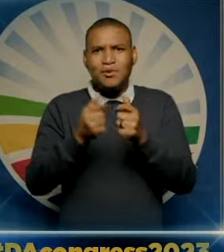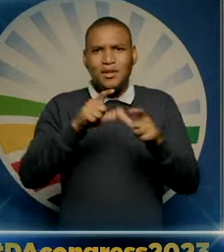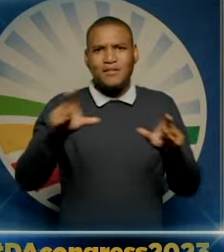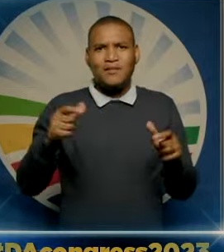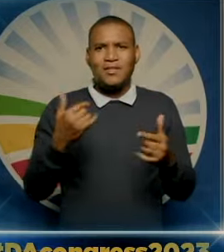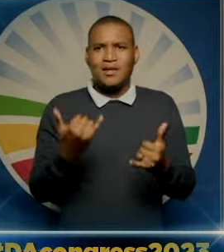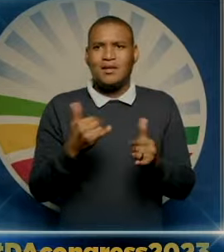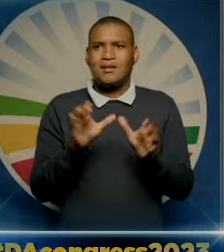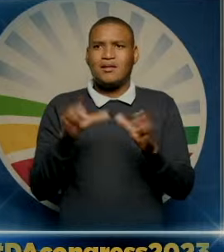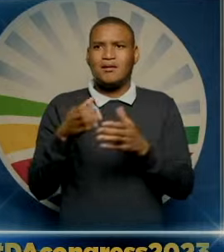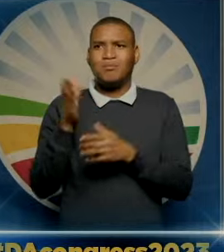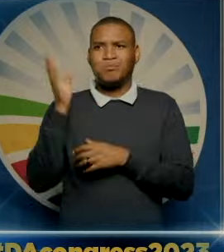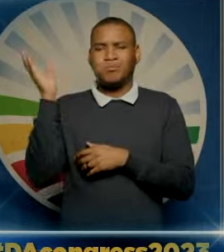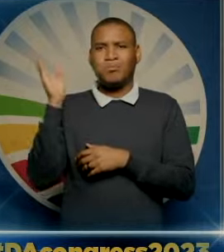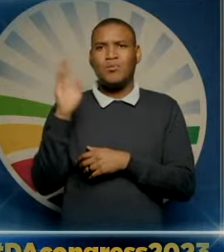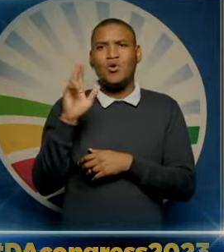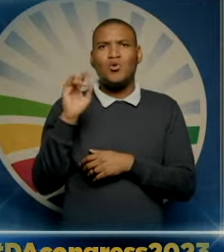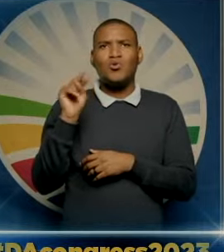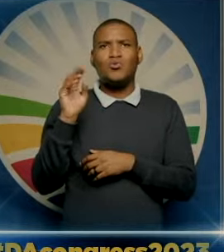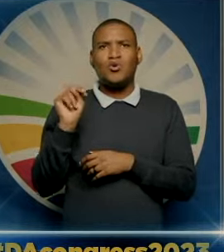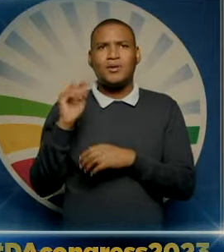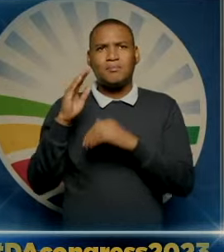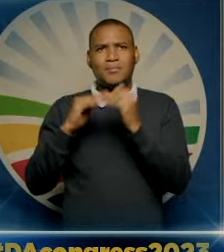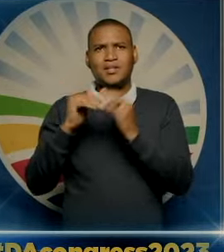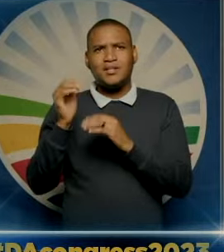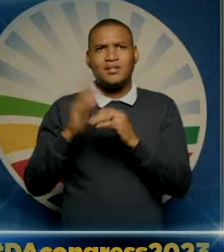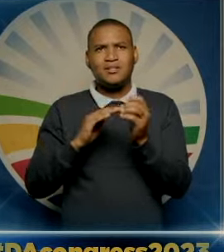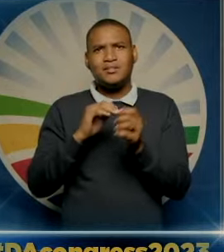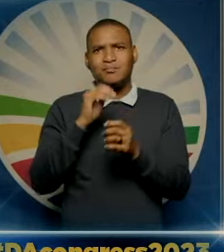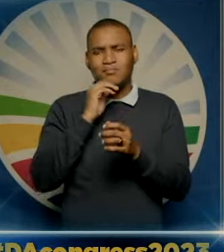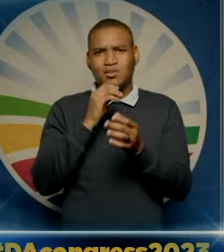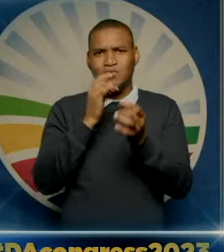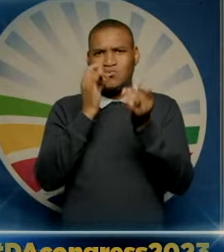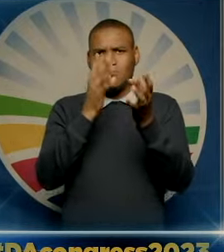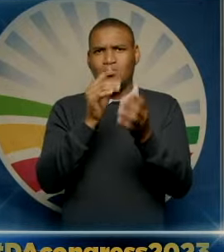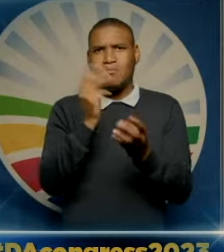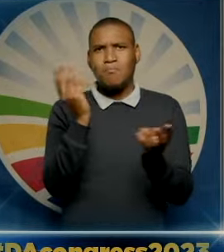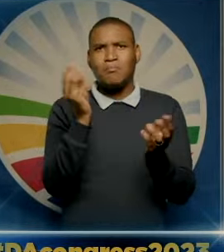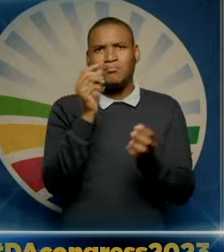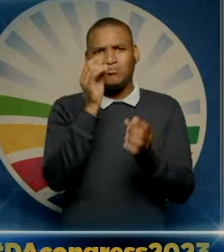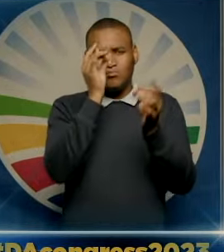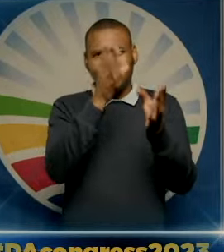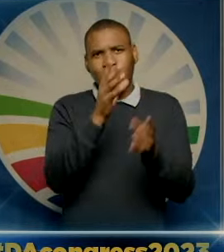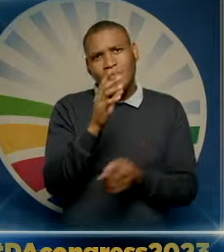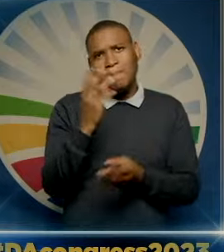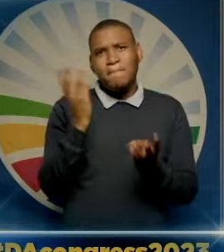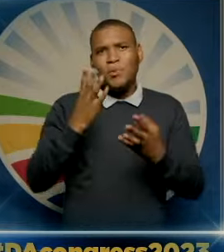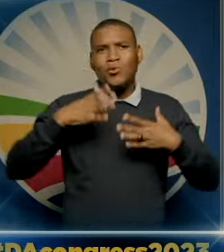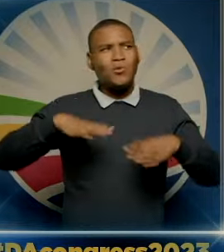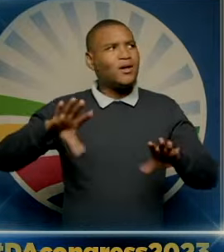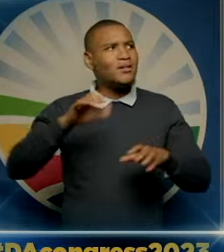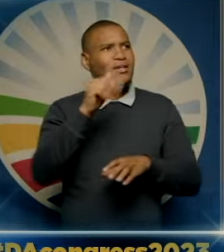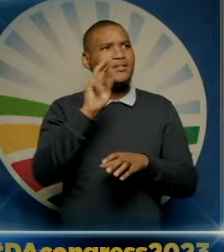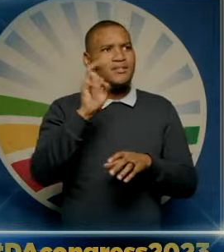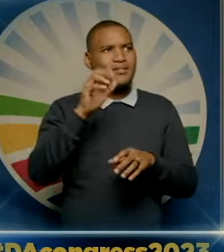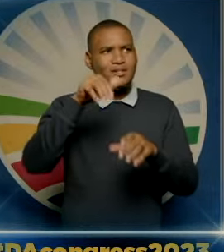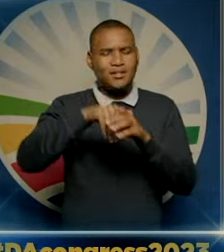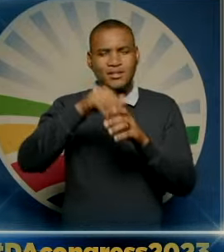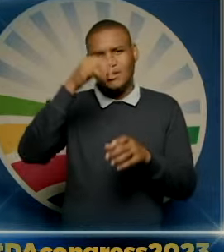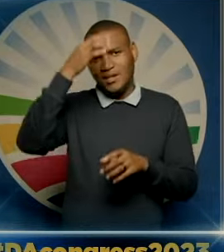occupying the union buildings is on notice. The people no longer want the ANC in government, and as